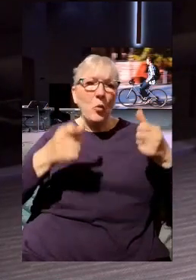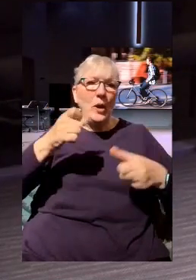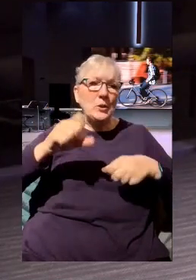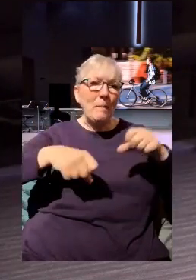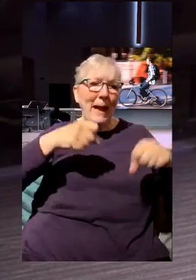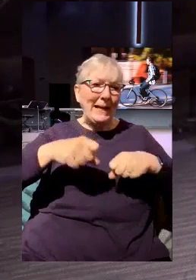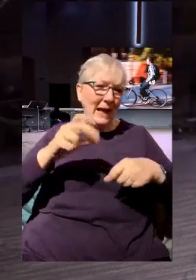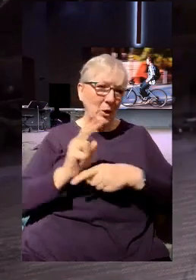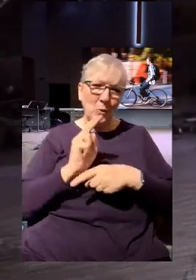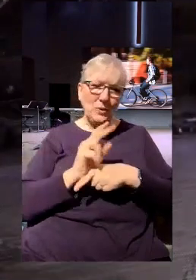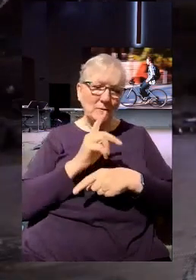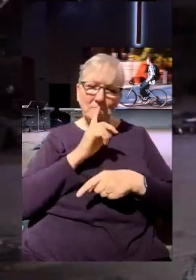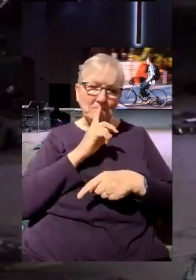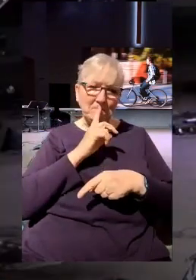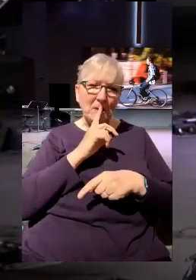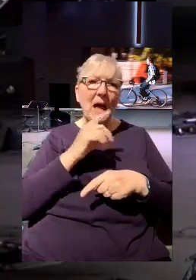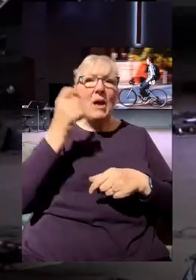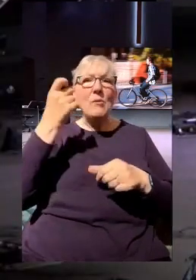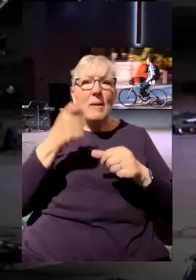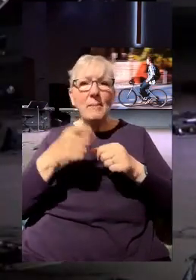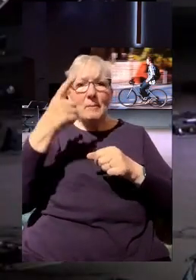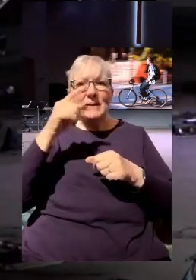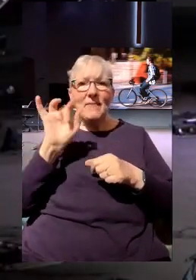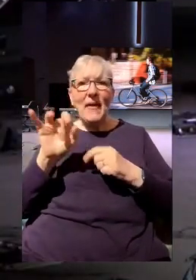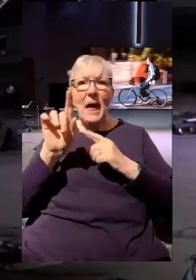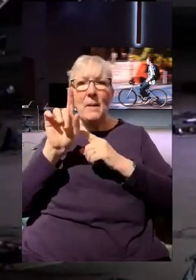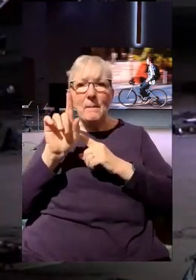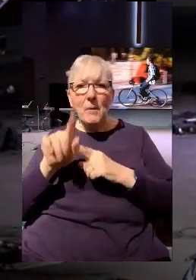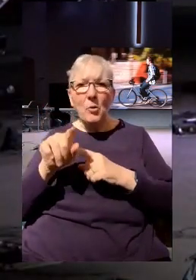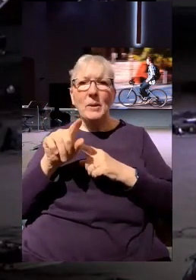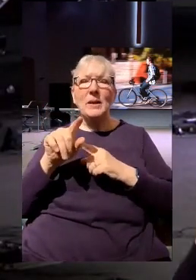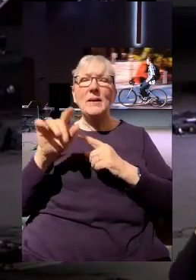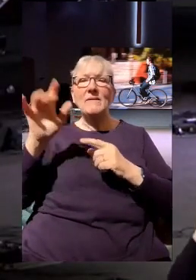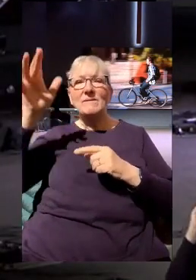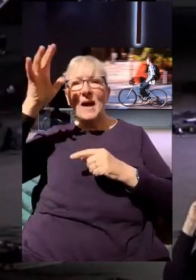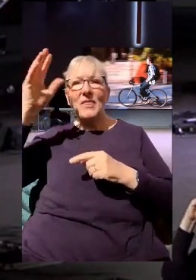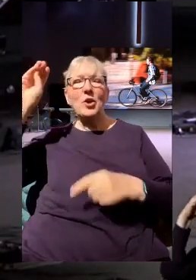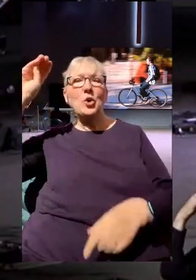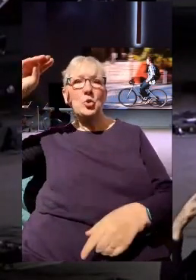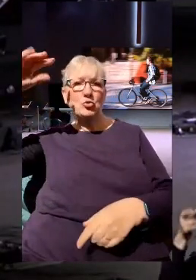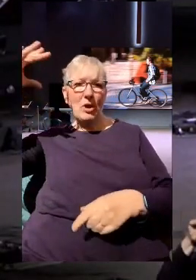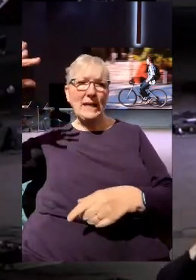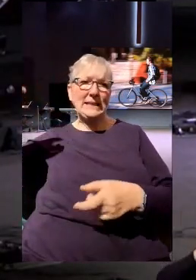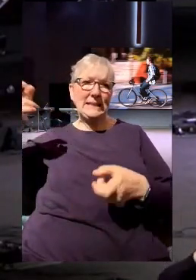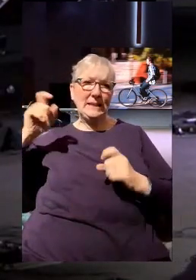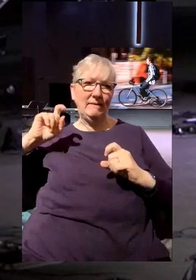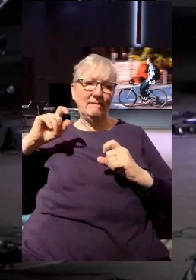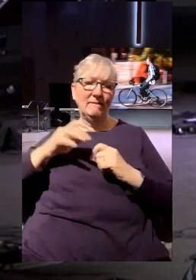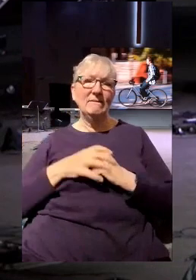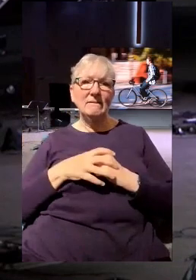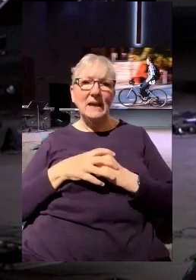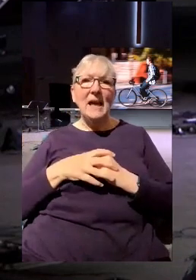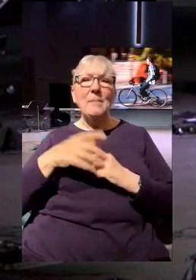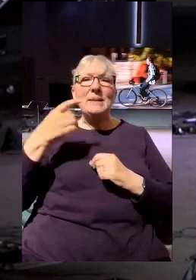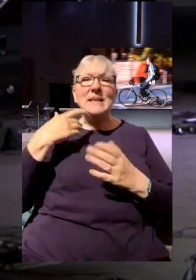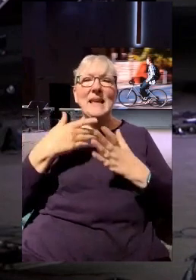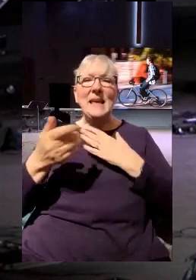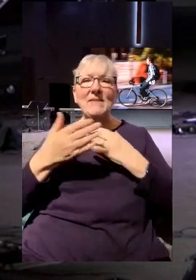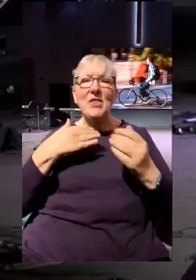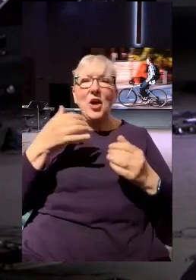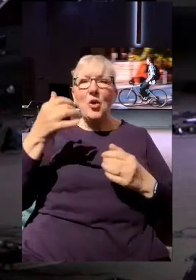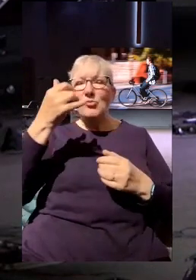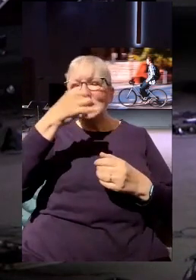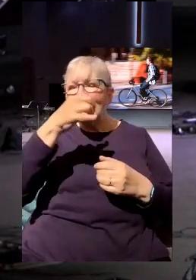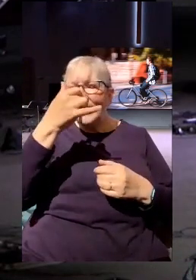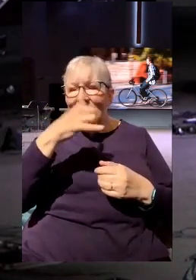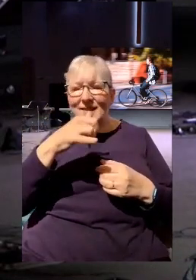I remember that story because of that moment of grace. Because even in the most ridiculous and seemingly